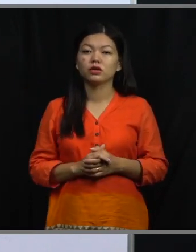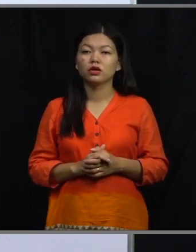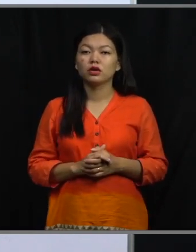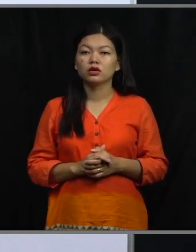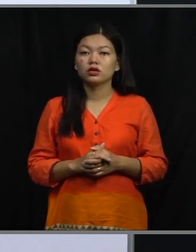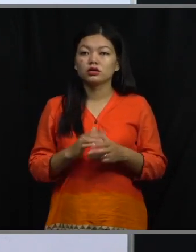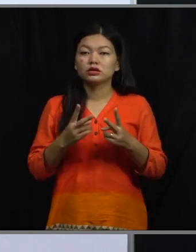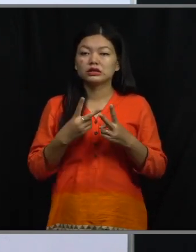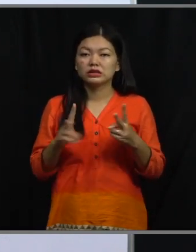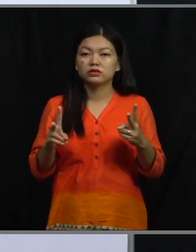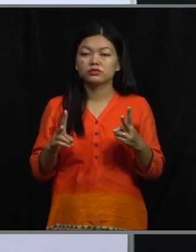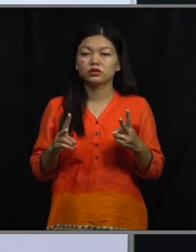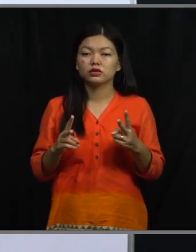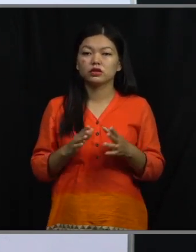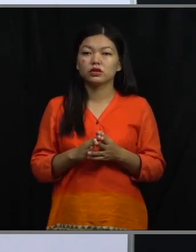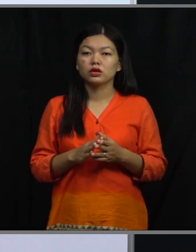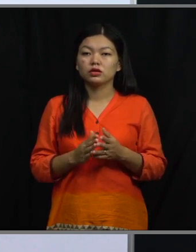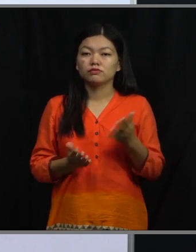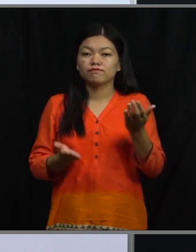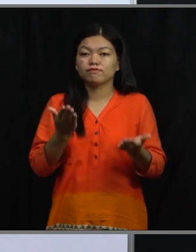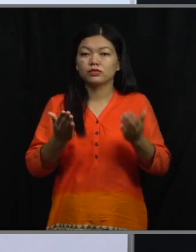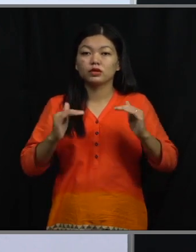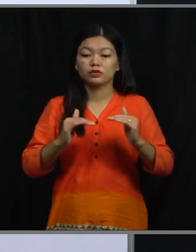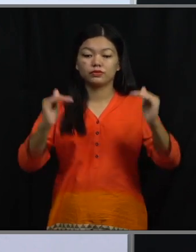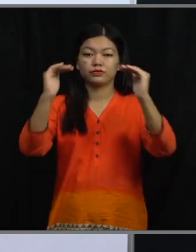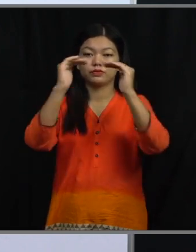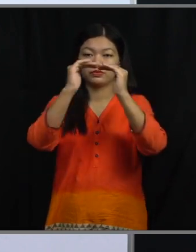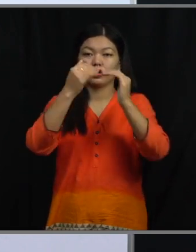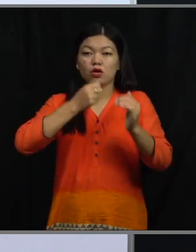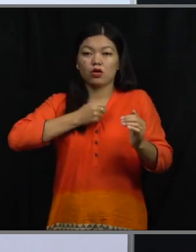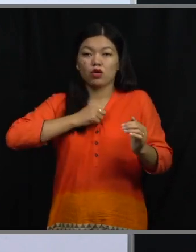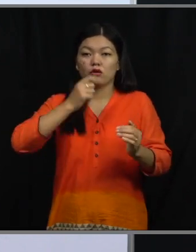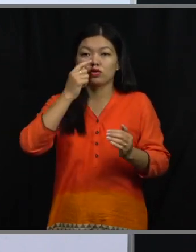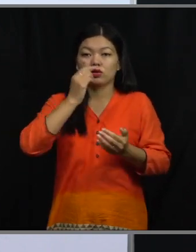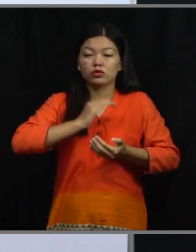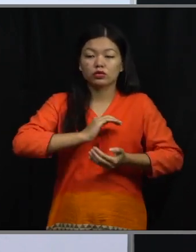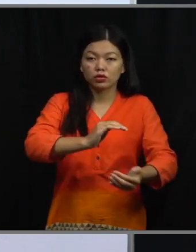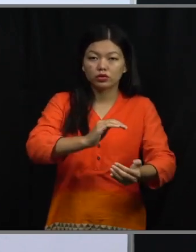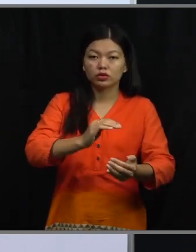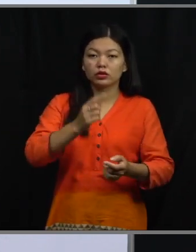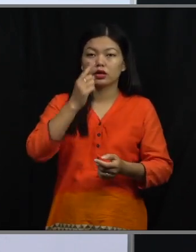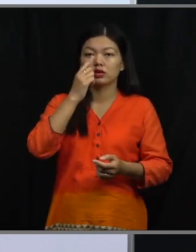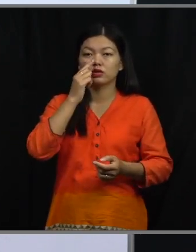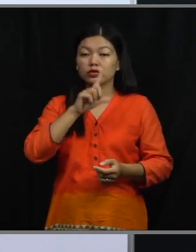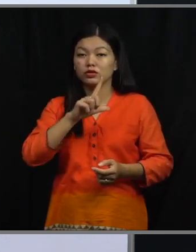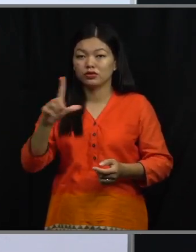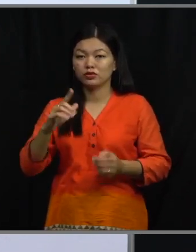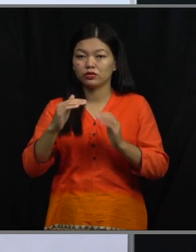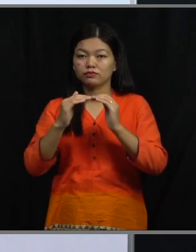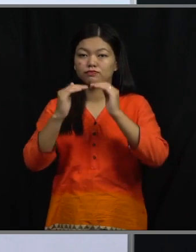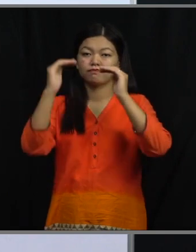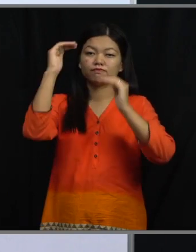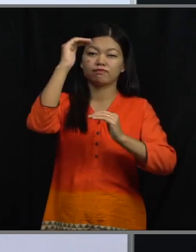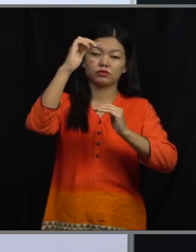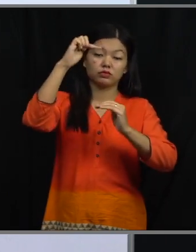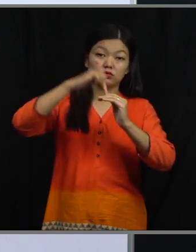the society, okay, in this northern zone. And also, we can also find that, the extent